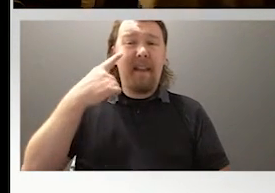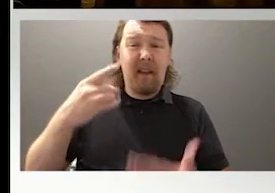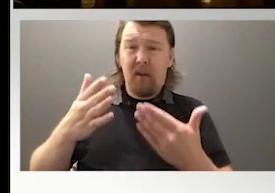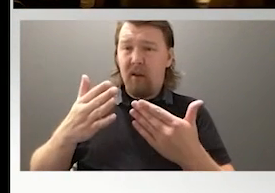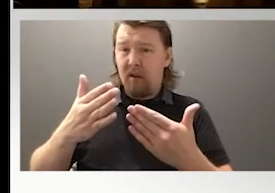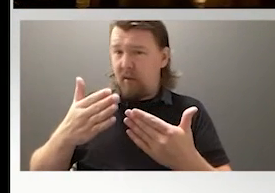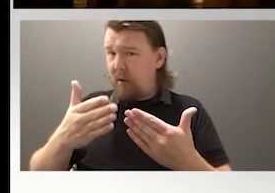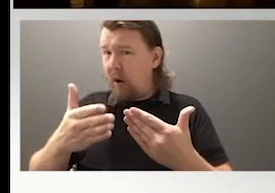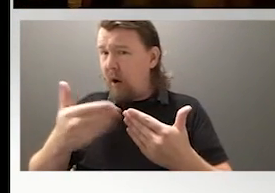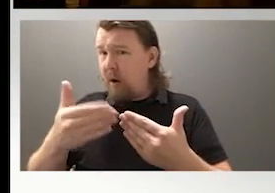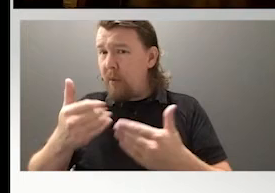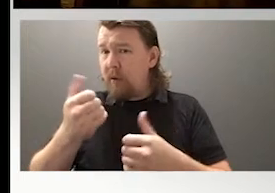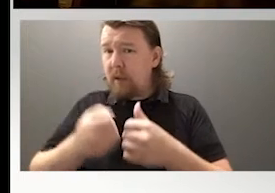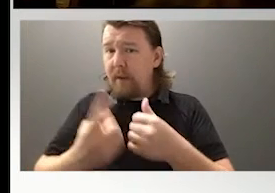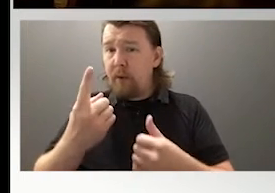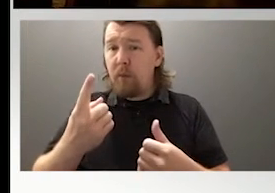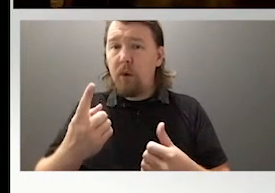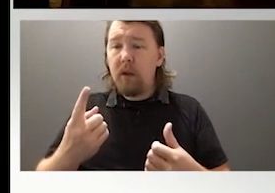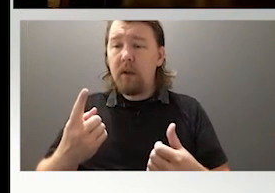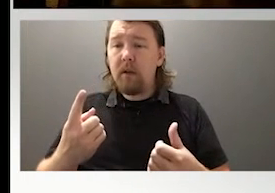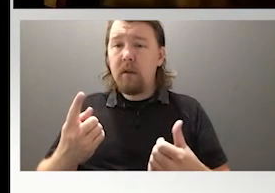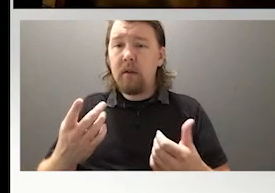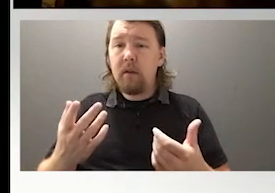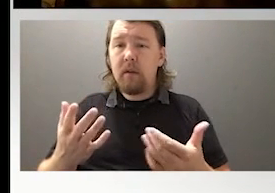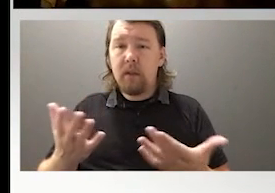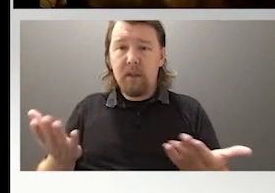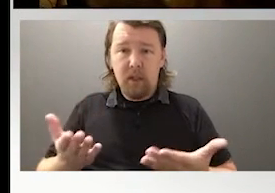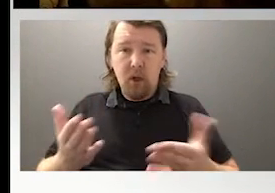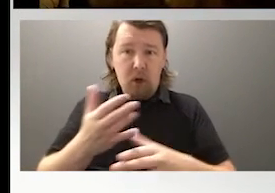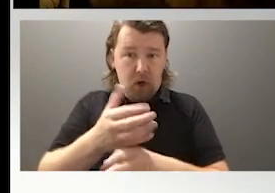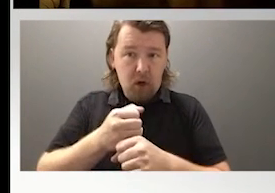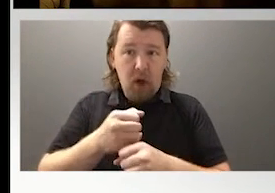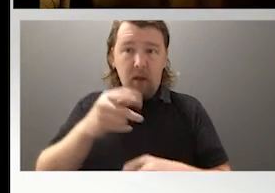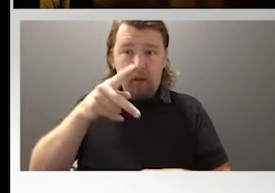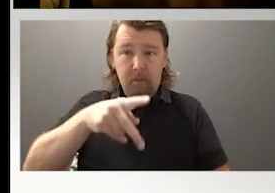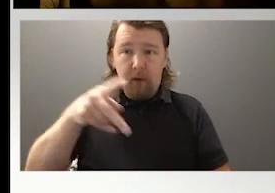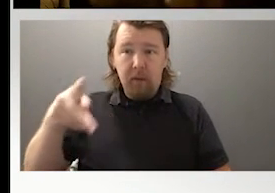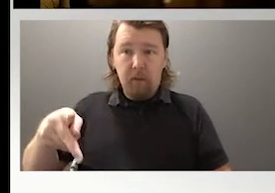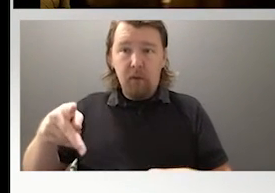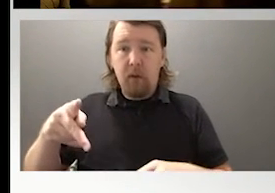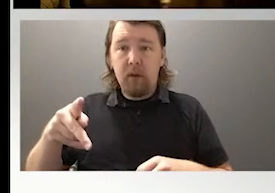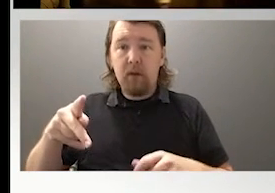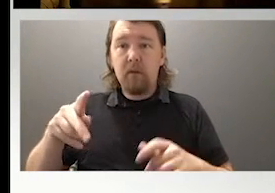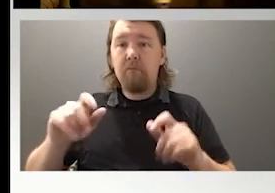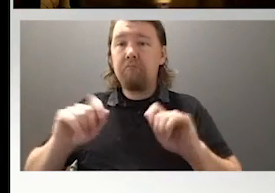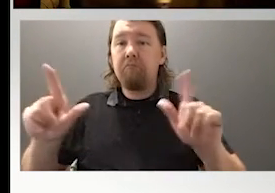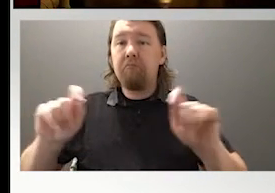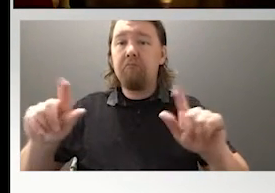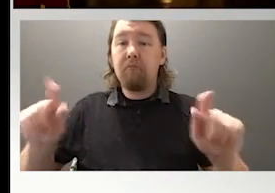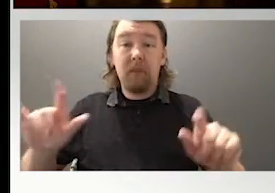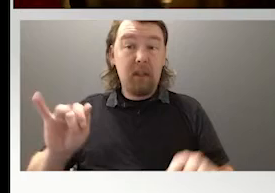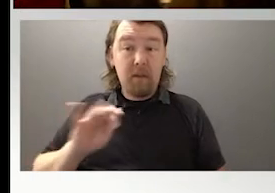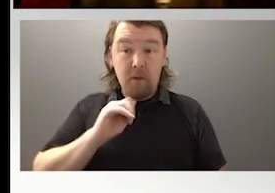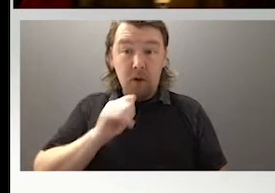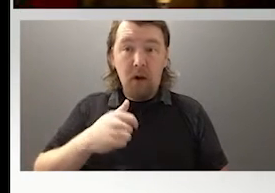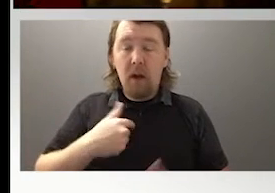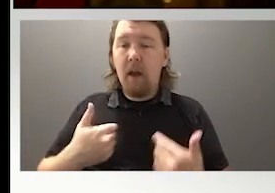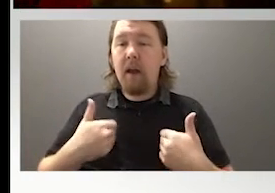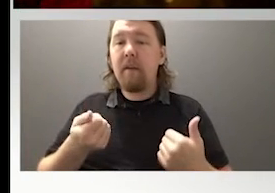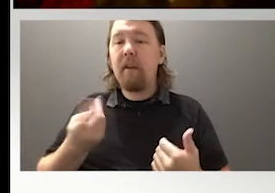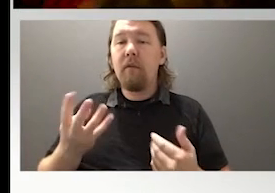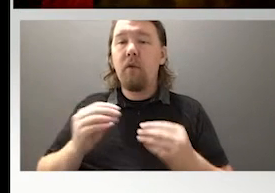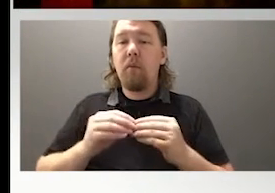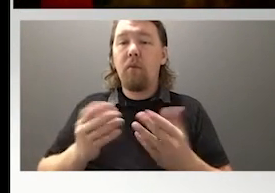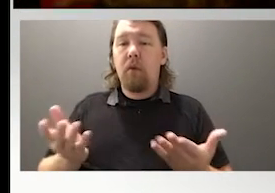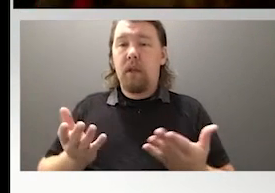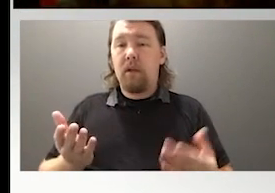I think almost everyone got a PowerPoint presentation. If you didn't, I have a few more in